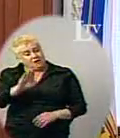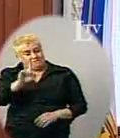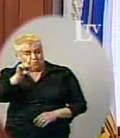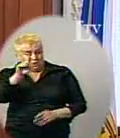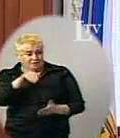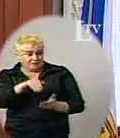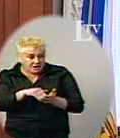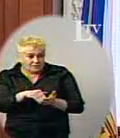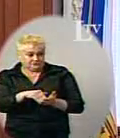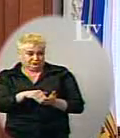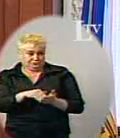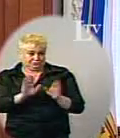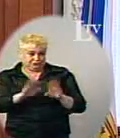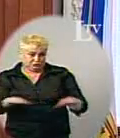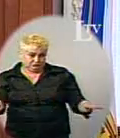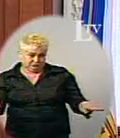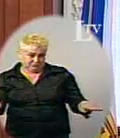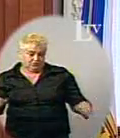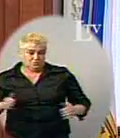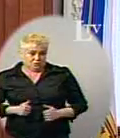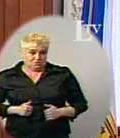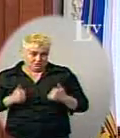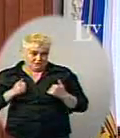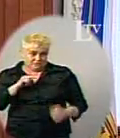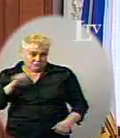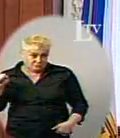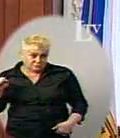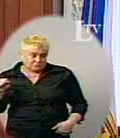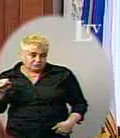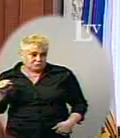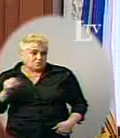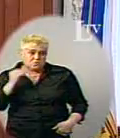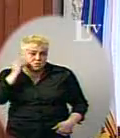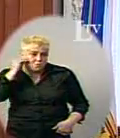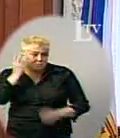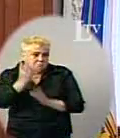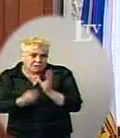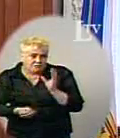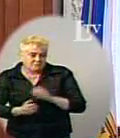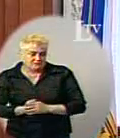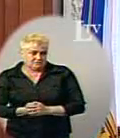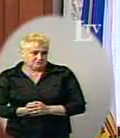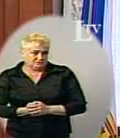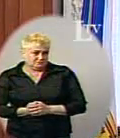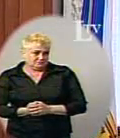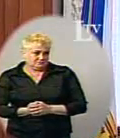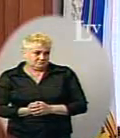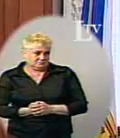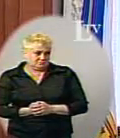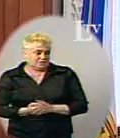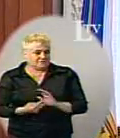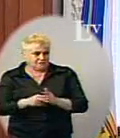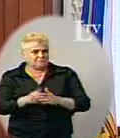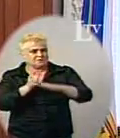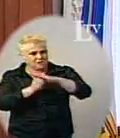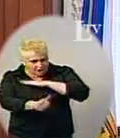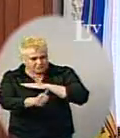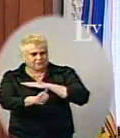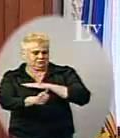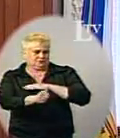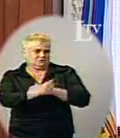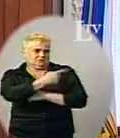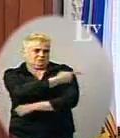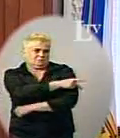1,000 Nova Scotian children without a permanent home and therefore in the care of the